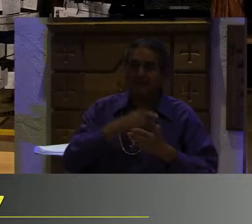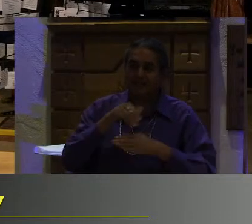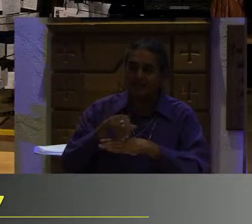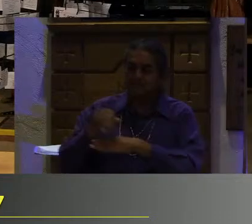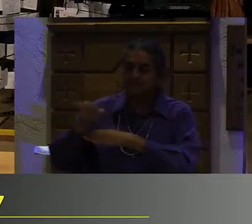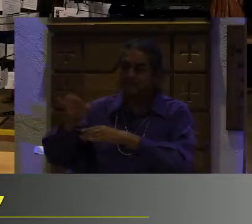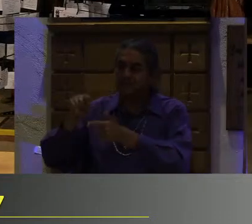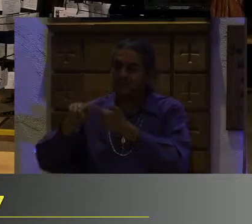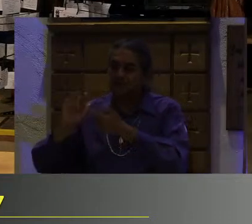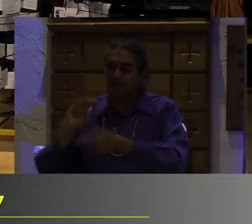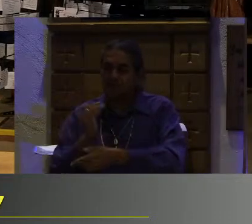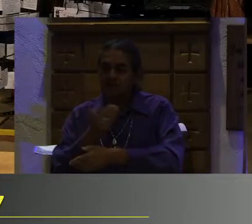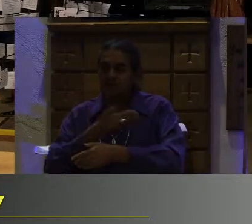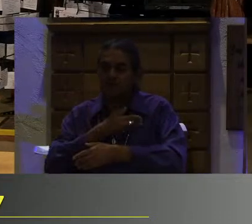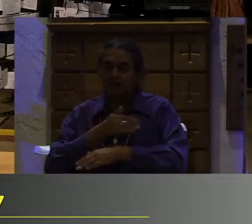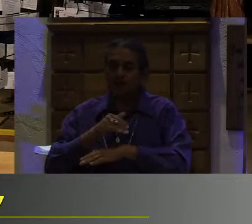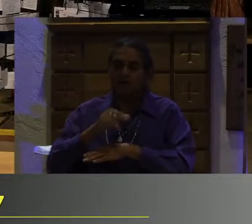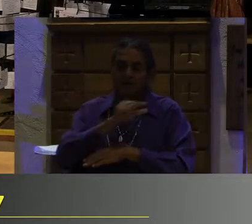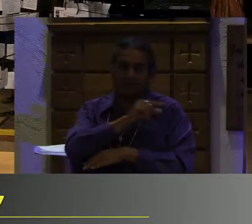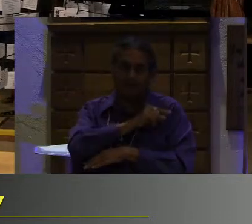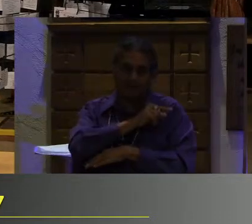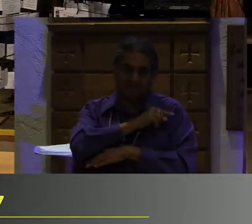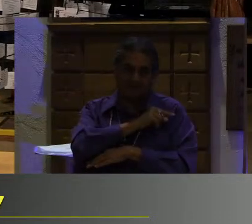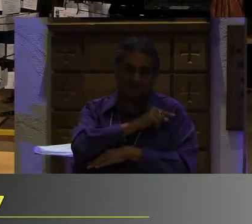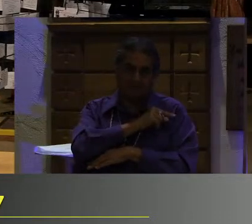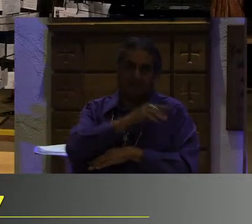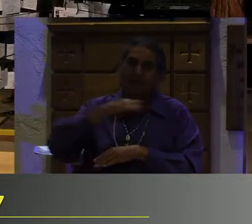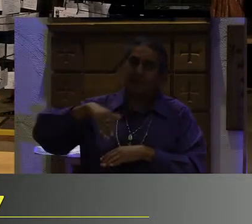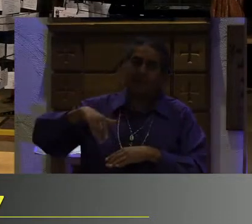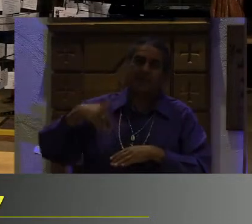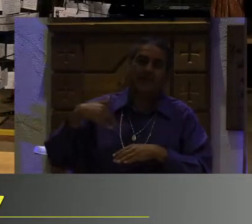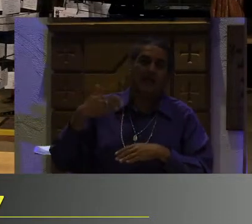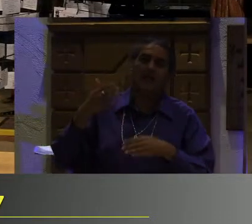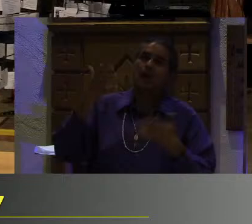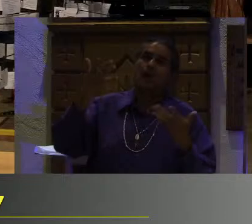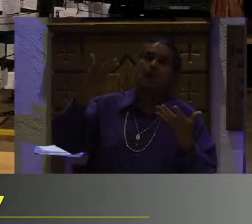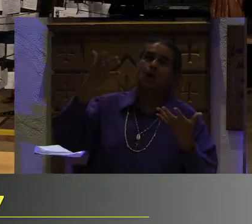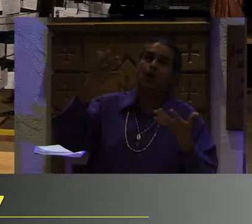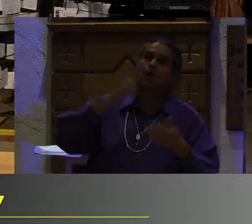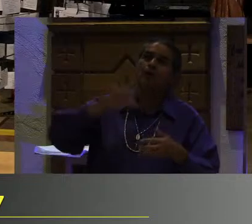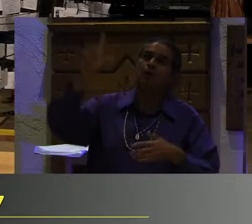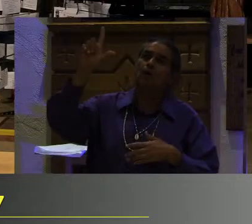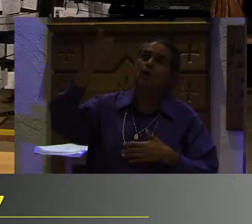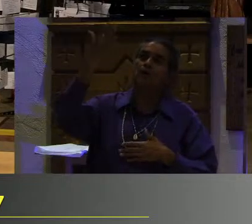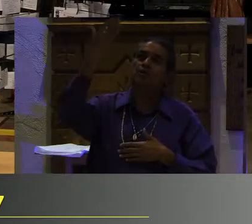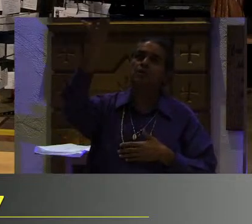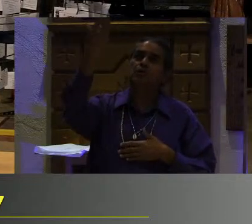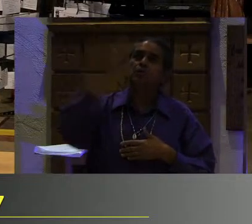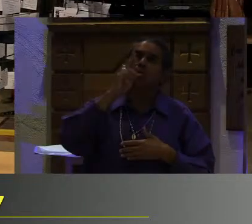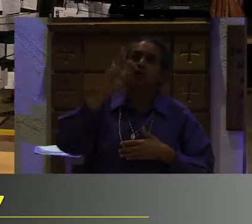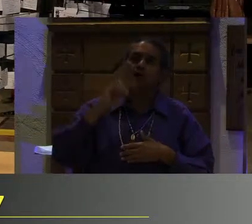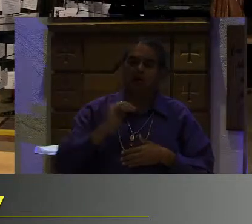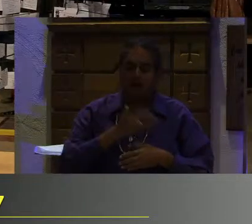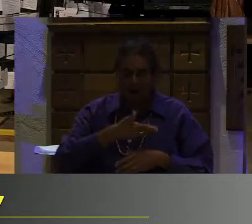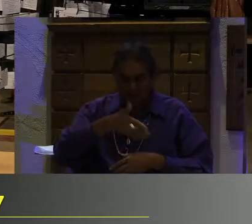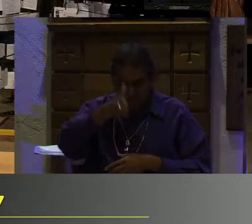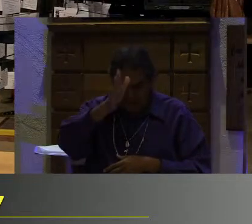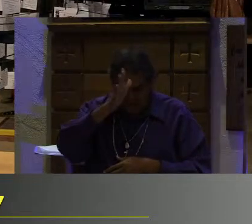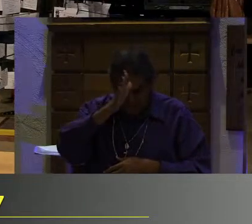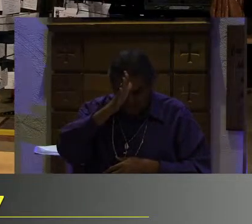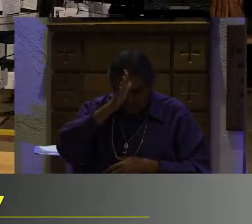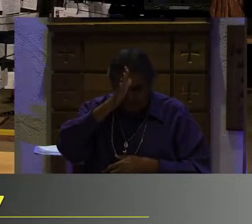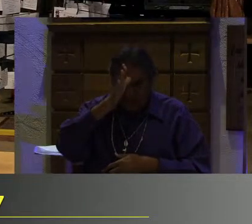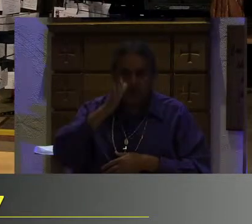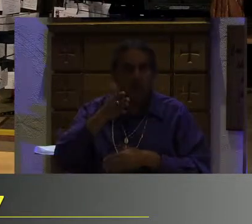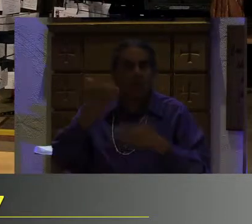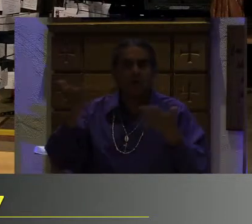to our guilt. Yet, O Lord, you are our Father. We